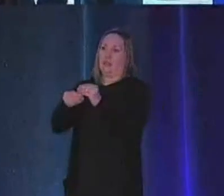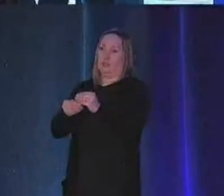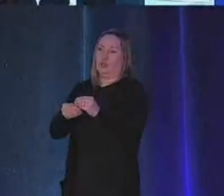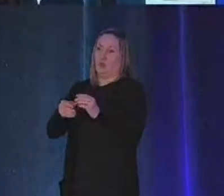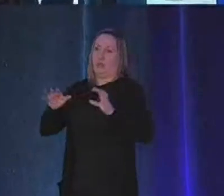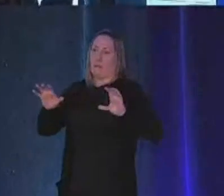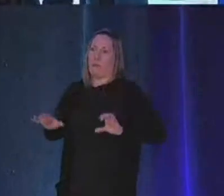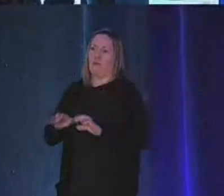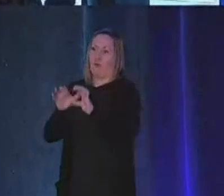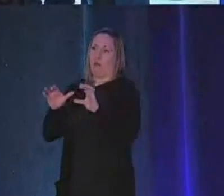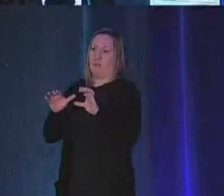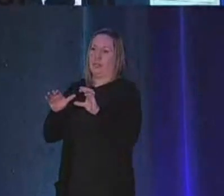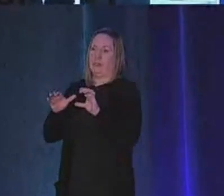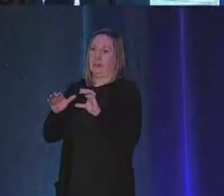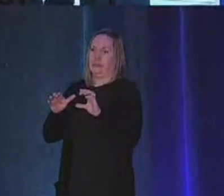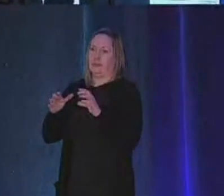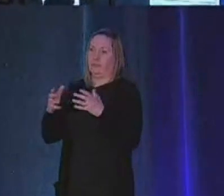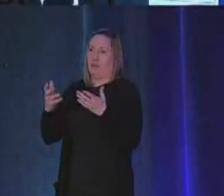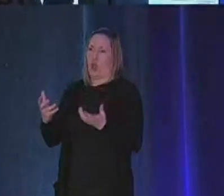performance conversation.